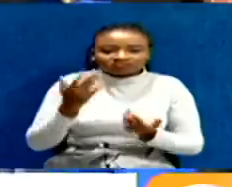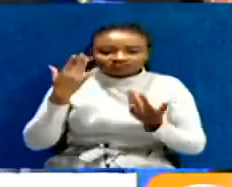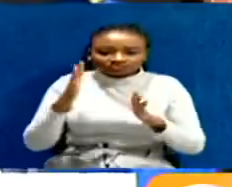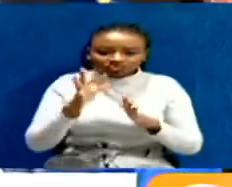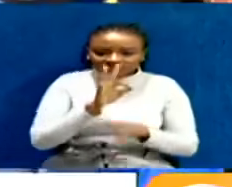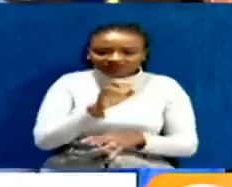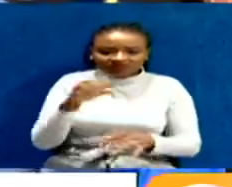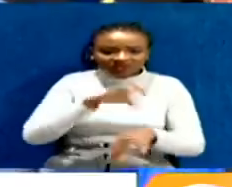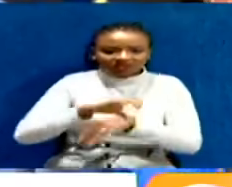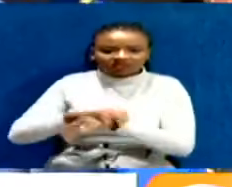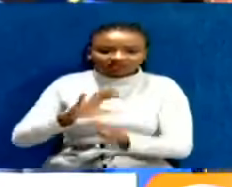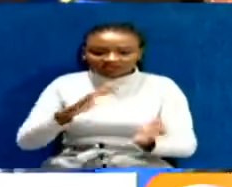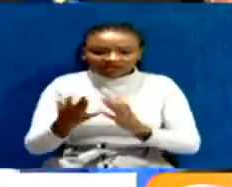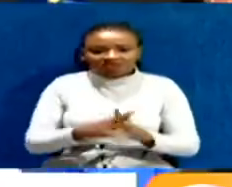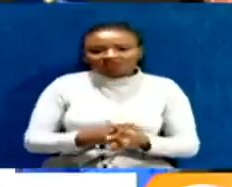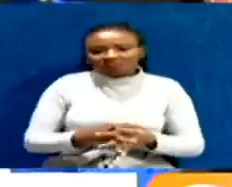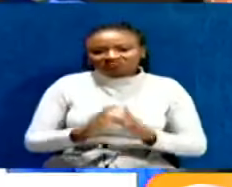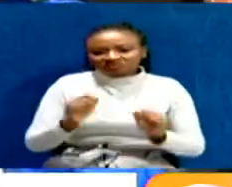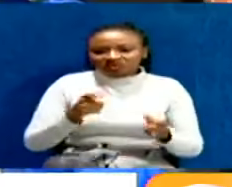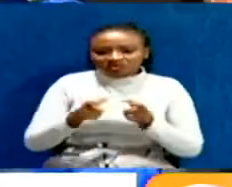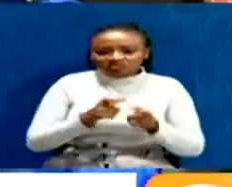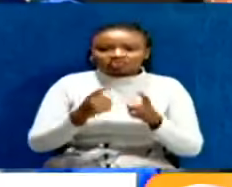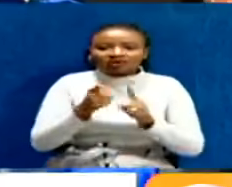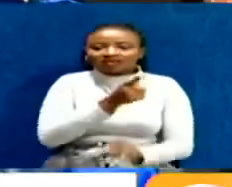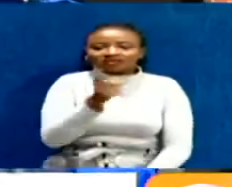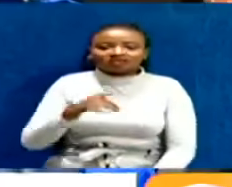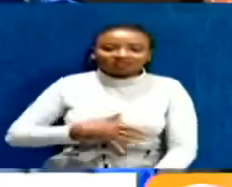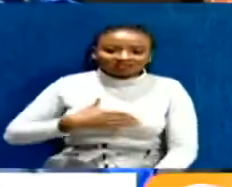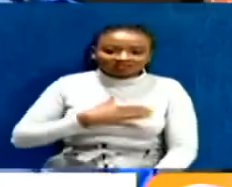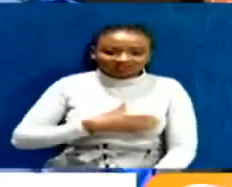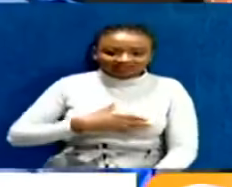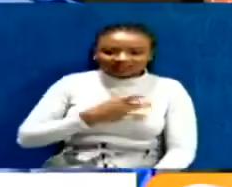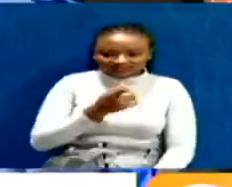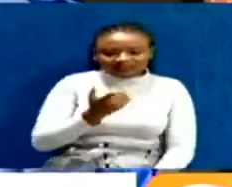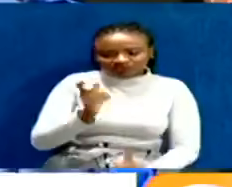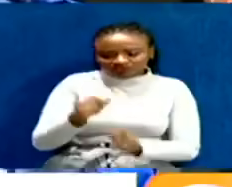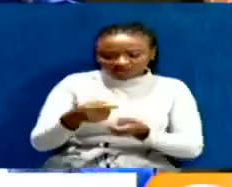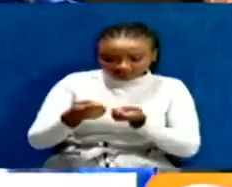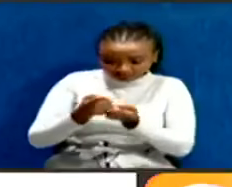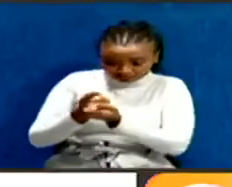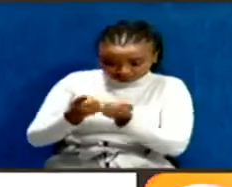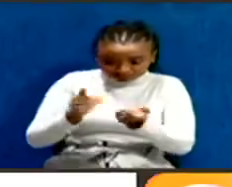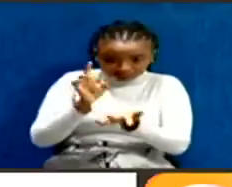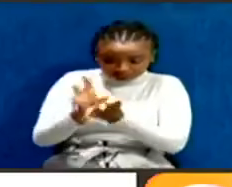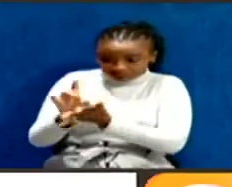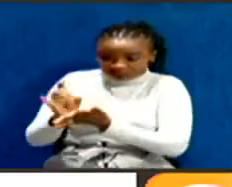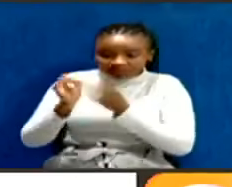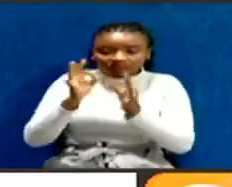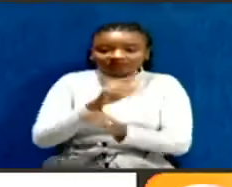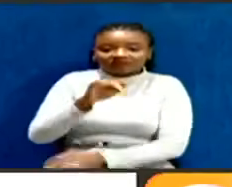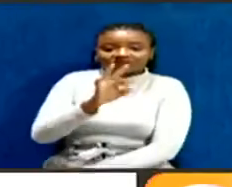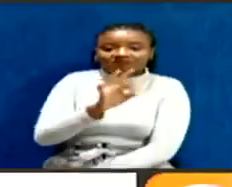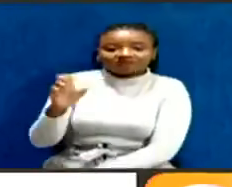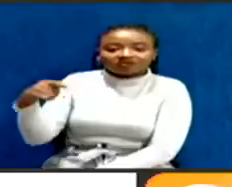But otherwise, feel free now to administer. By all means, people who have not paid fees, the decision